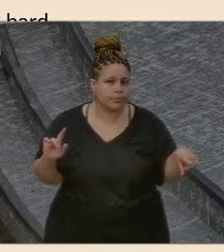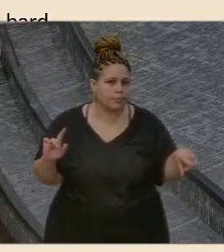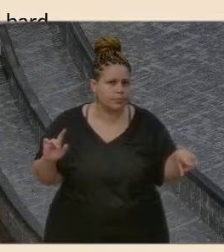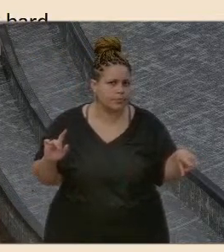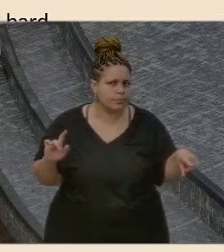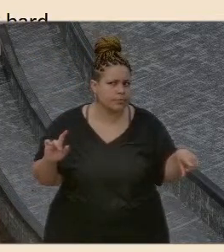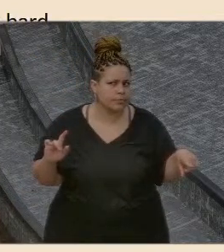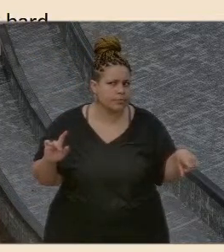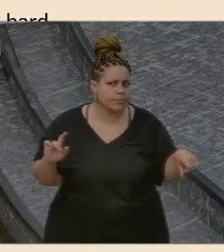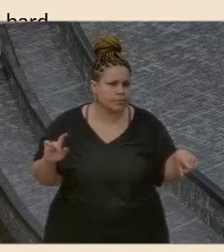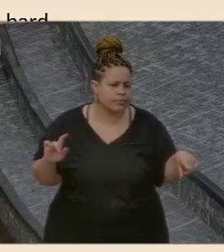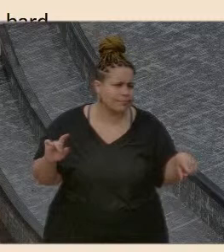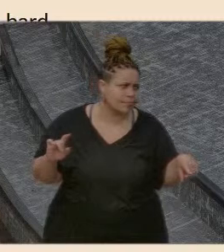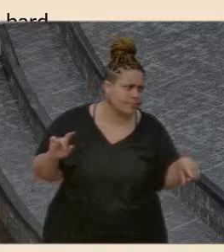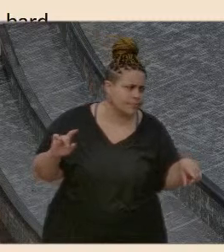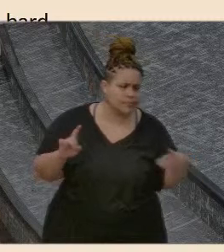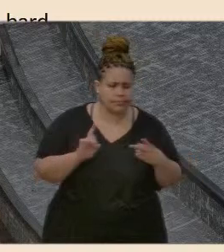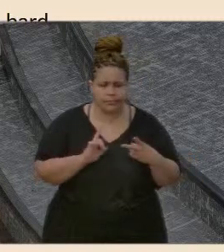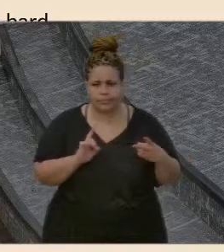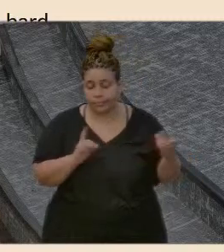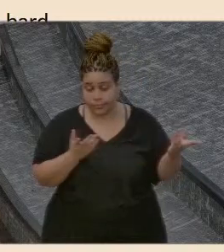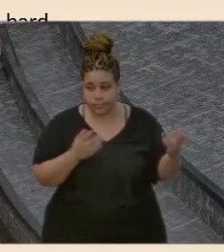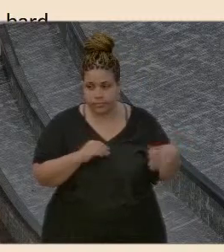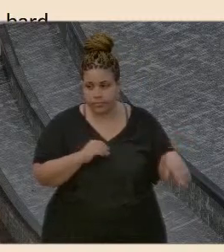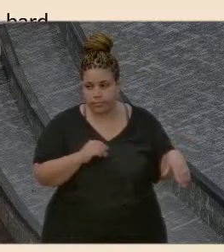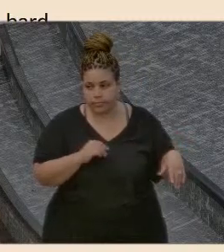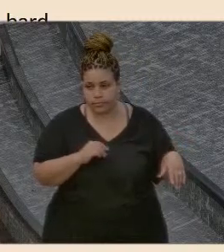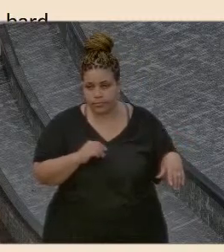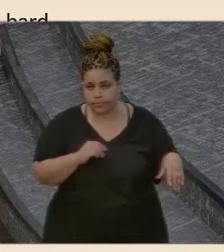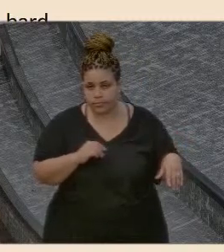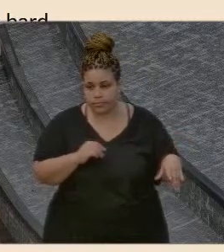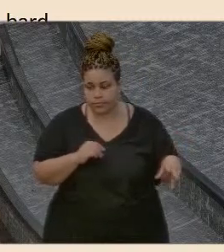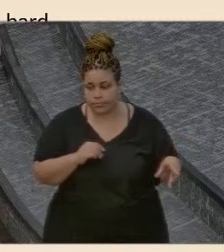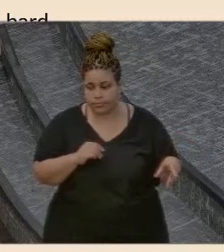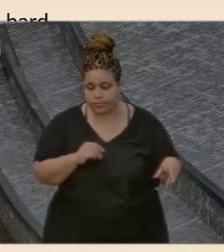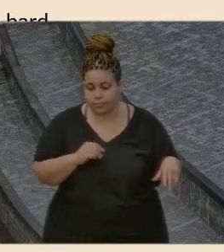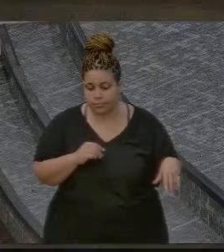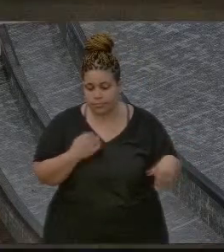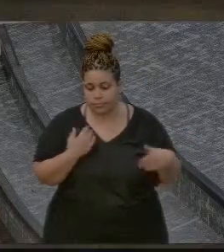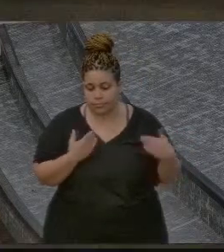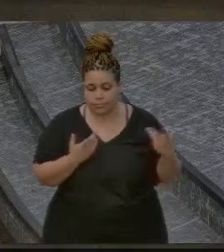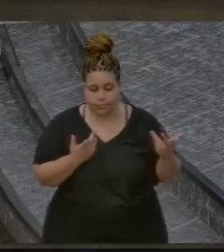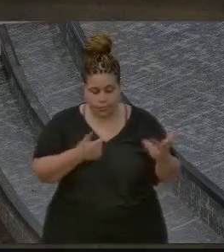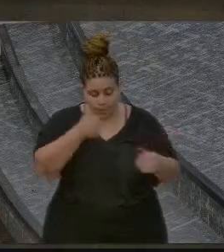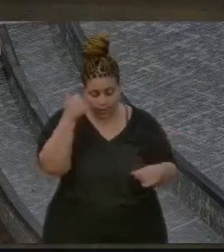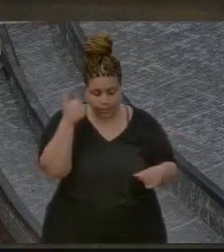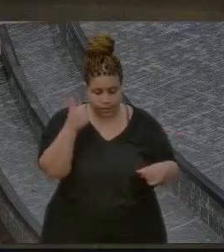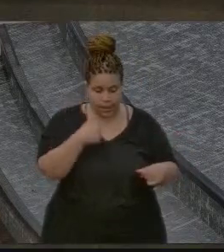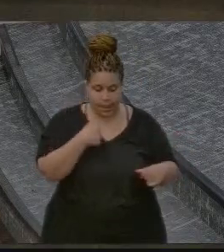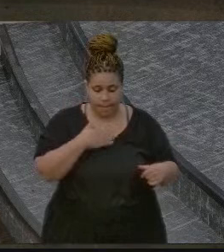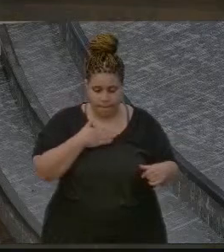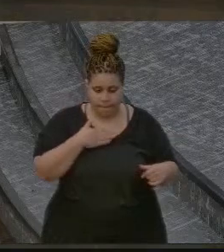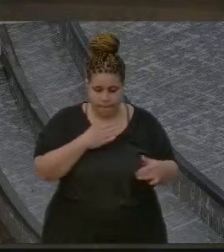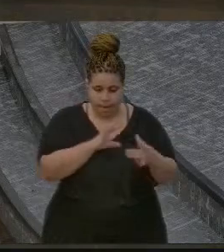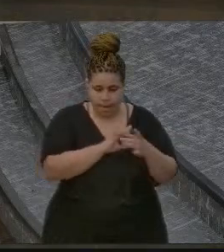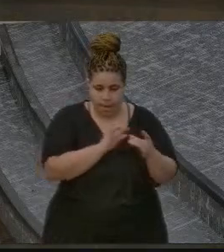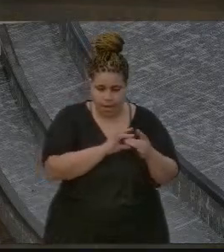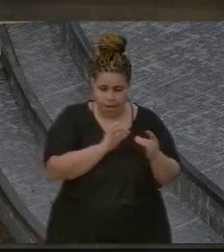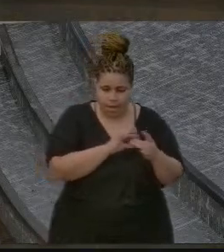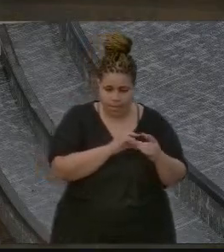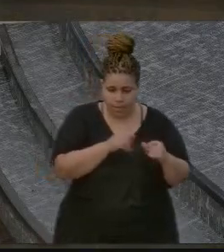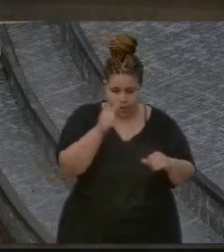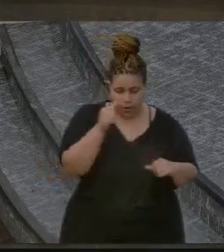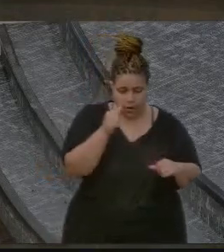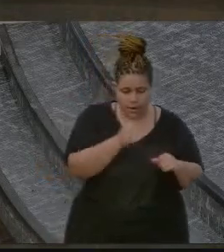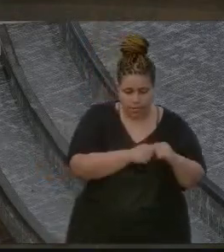Dr. Yeager. Sorry. I guess my only comment would be just remembering that things can be laws